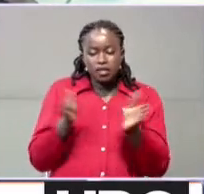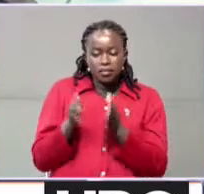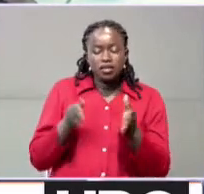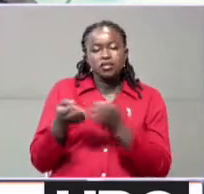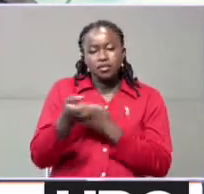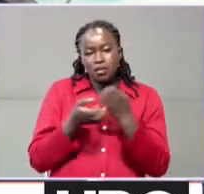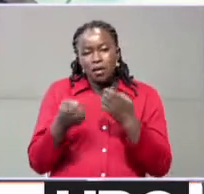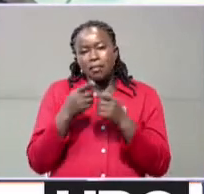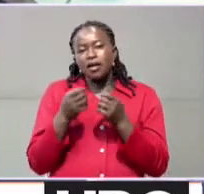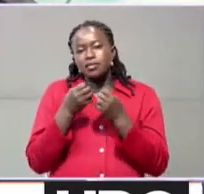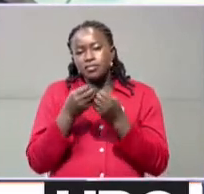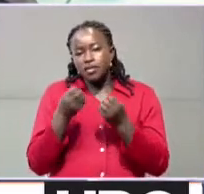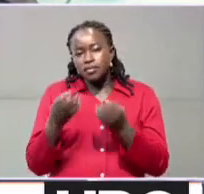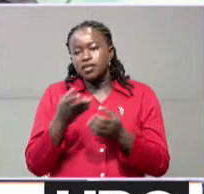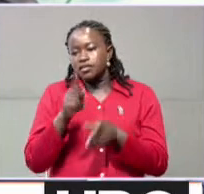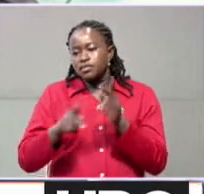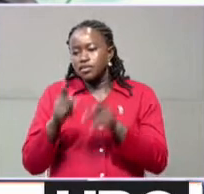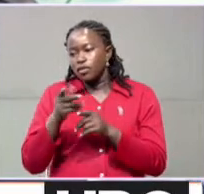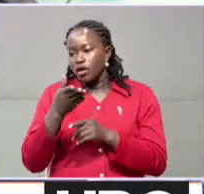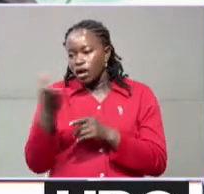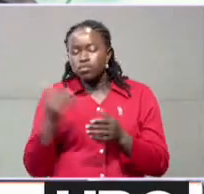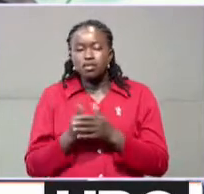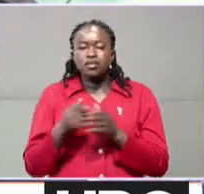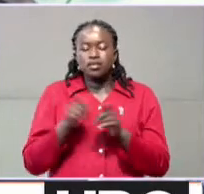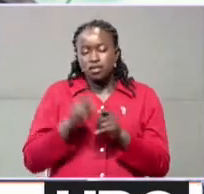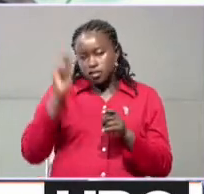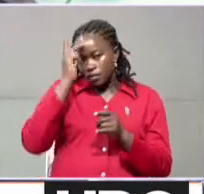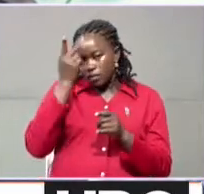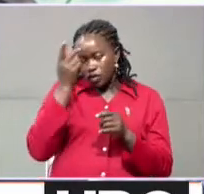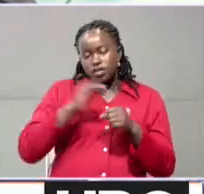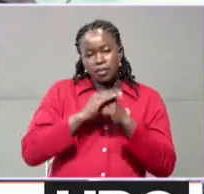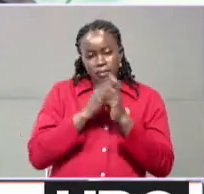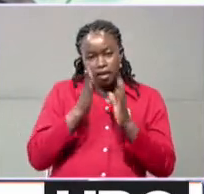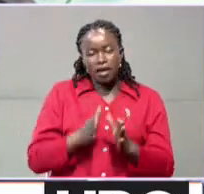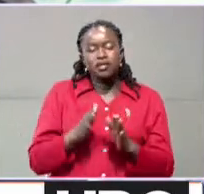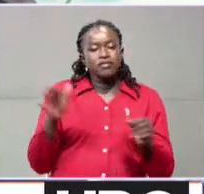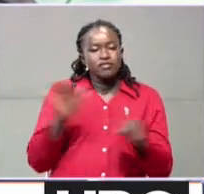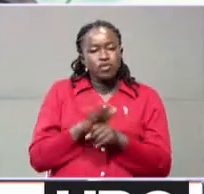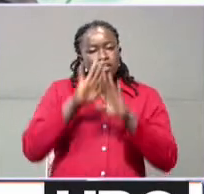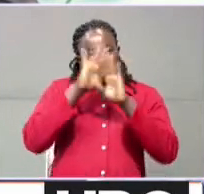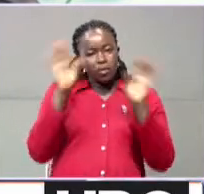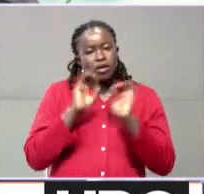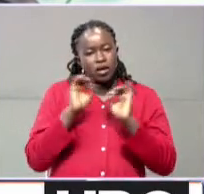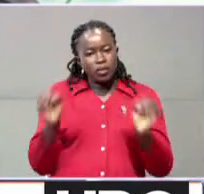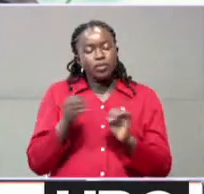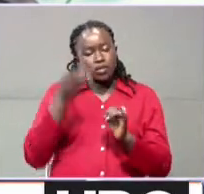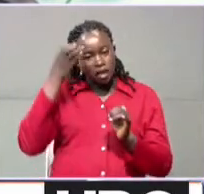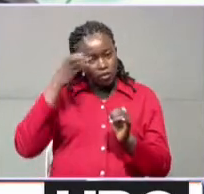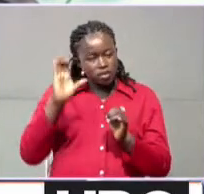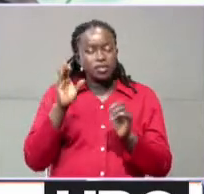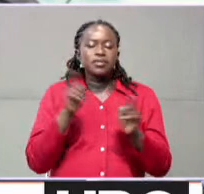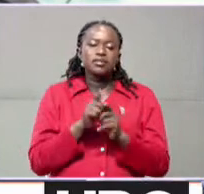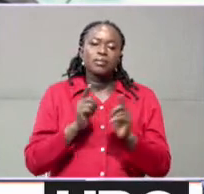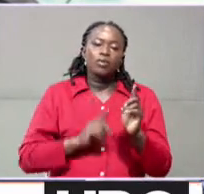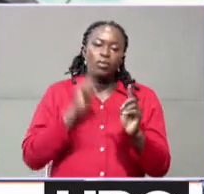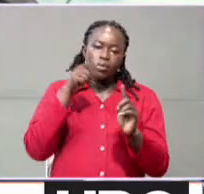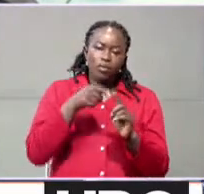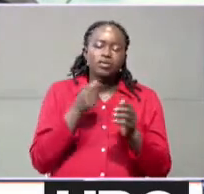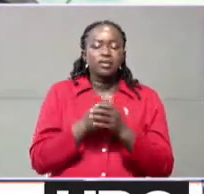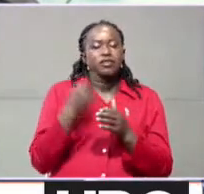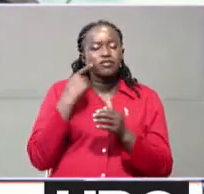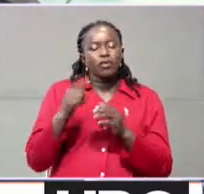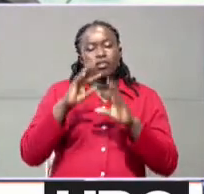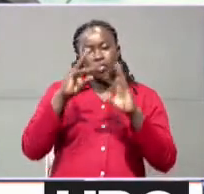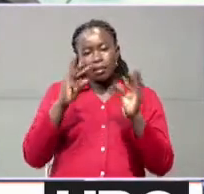many of the citizens stock beneficiaries and policymakers are not fully aware about the concept and objectives of the